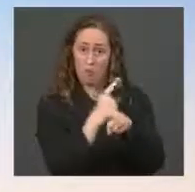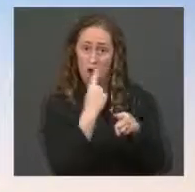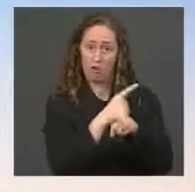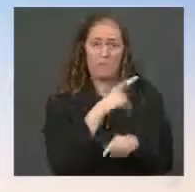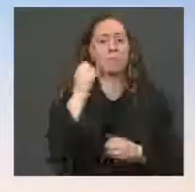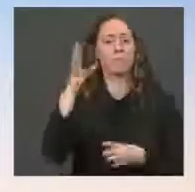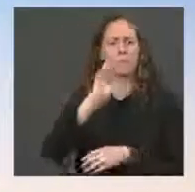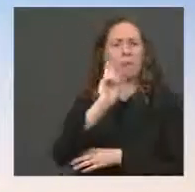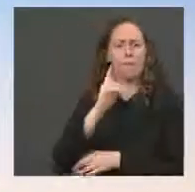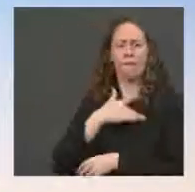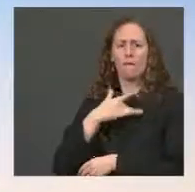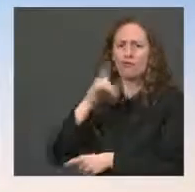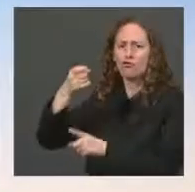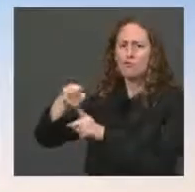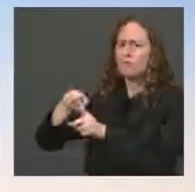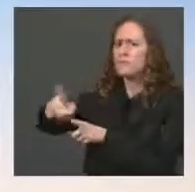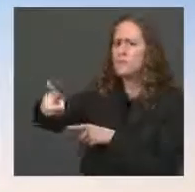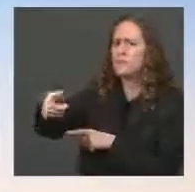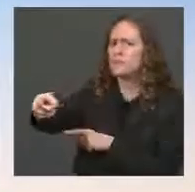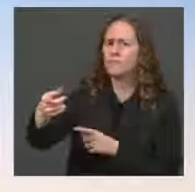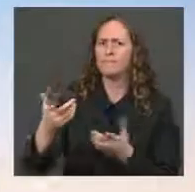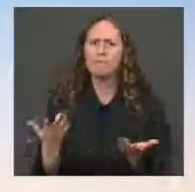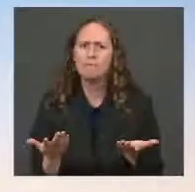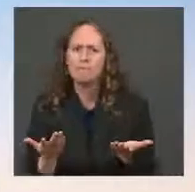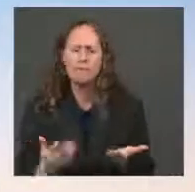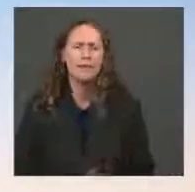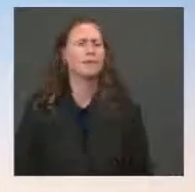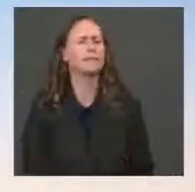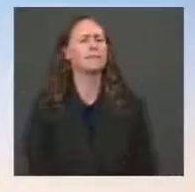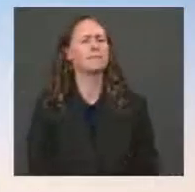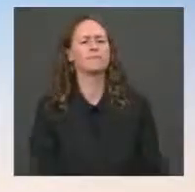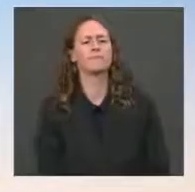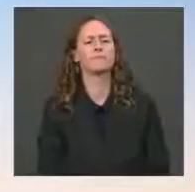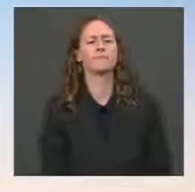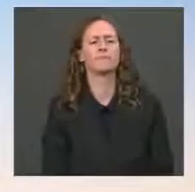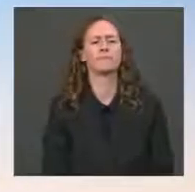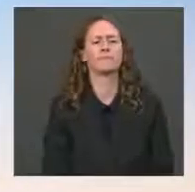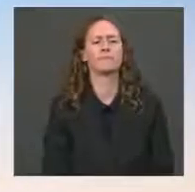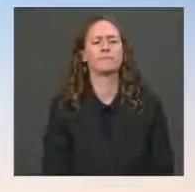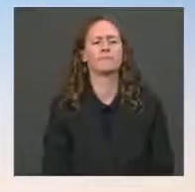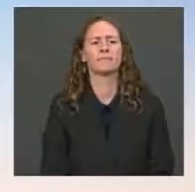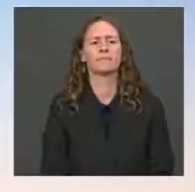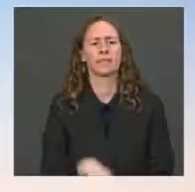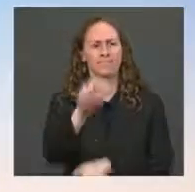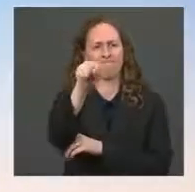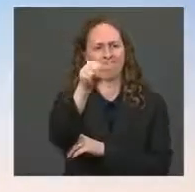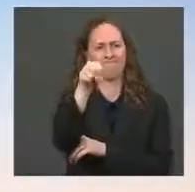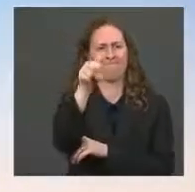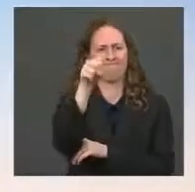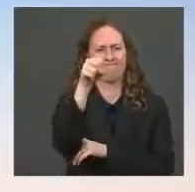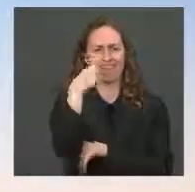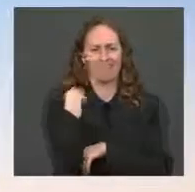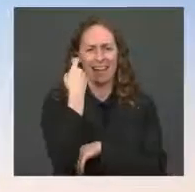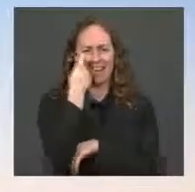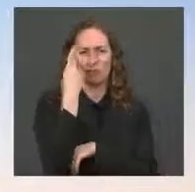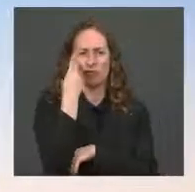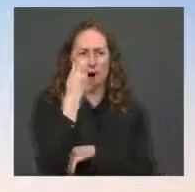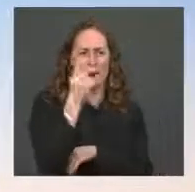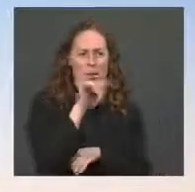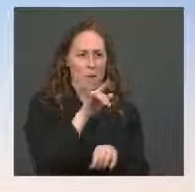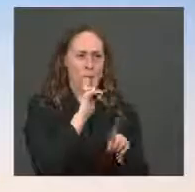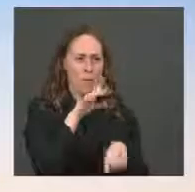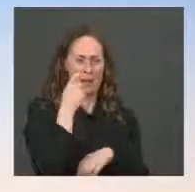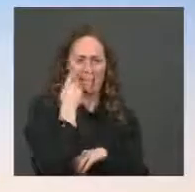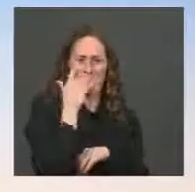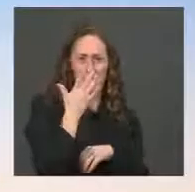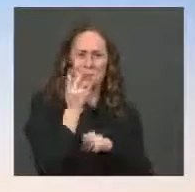I saw the statement, of course, that the Department of Defense, or I should say the Joint Chiefs spokesperson, just released minutes ago. I'm not going